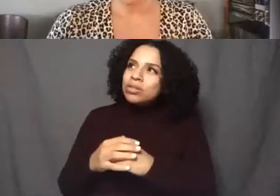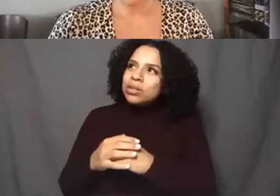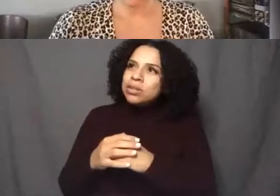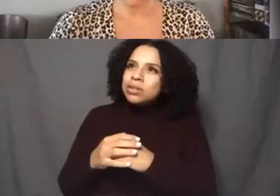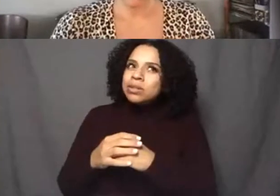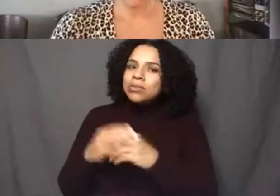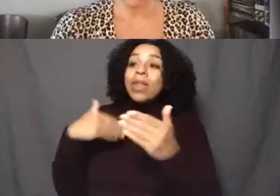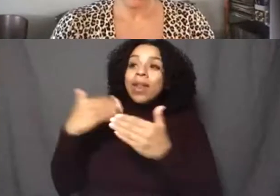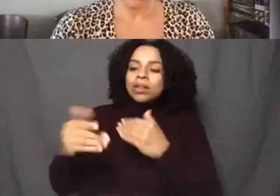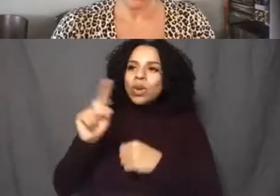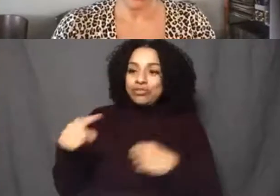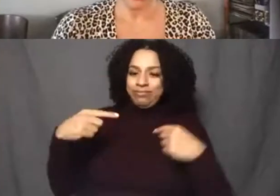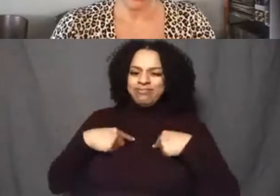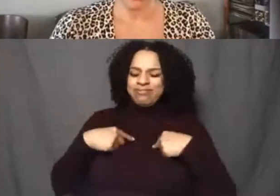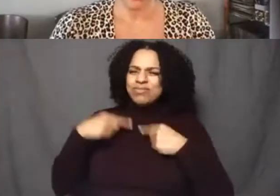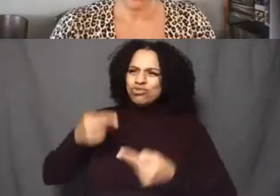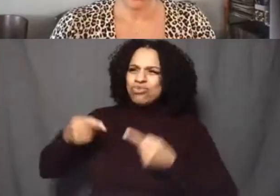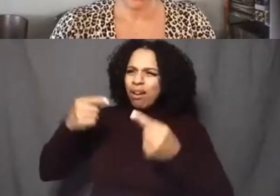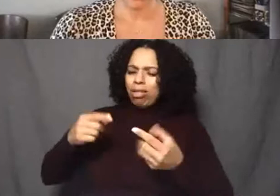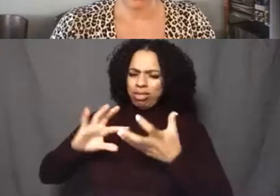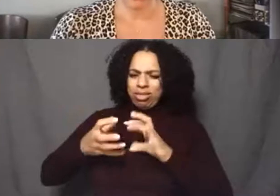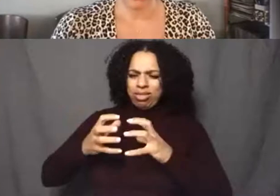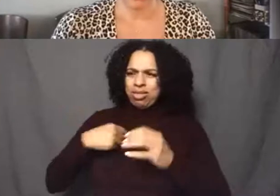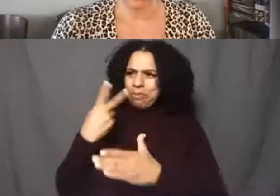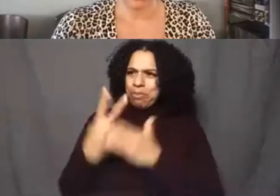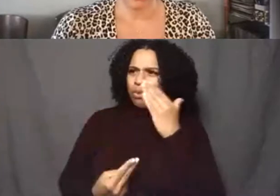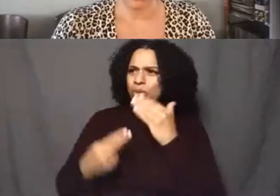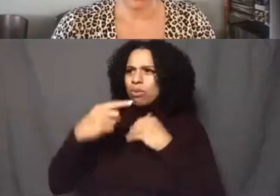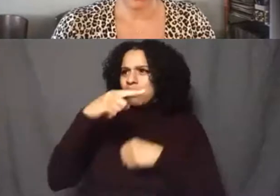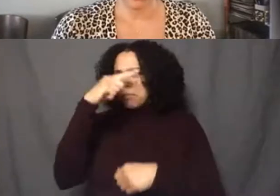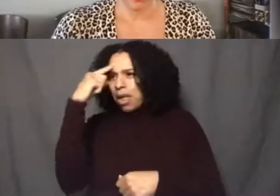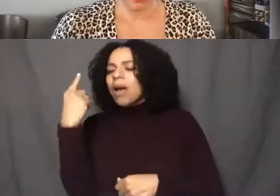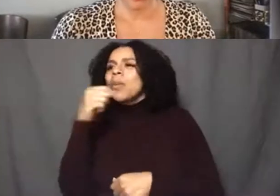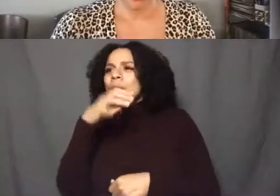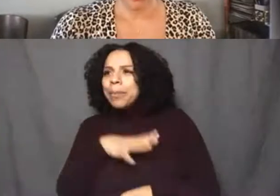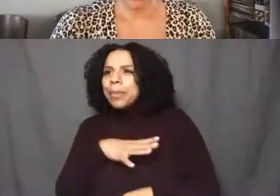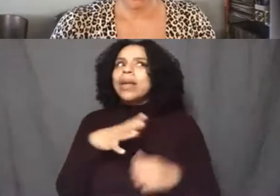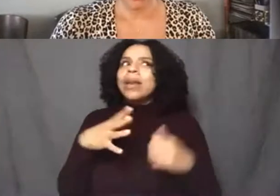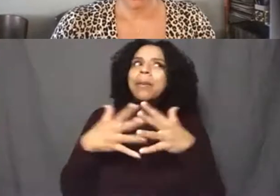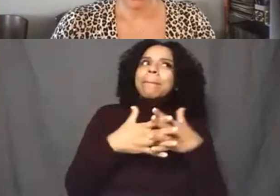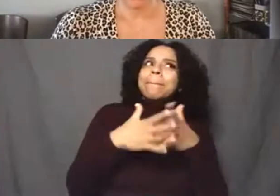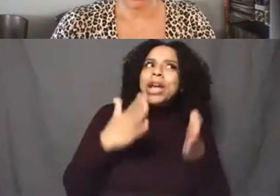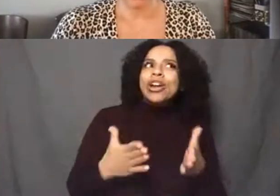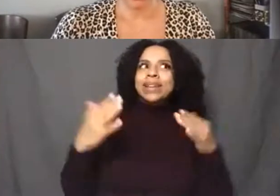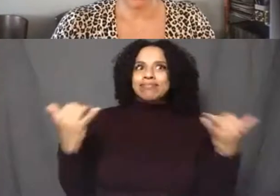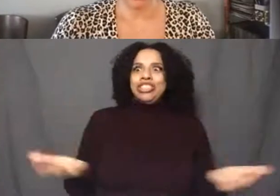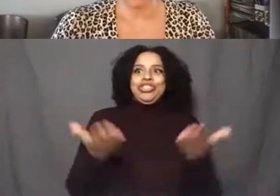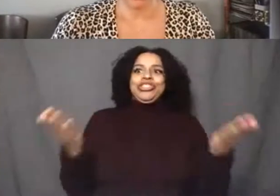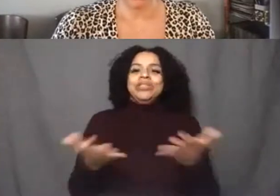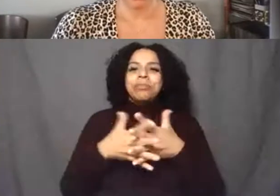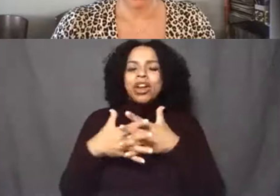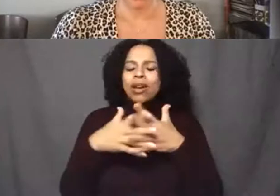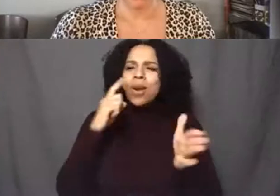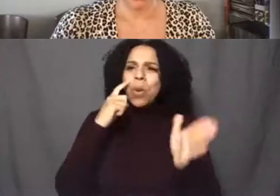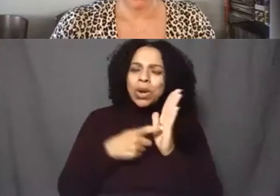the intersectionality of being a Black woman and being an American in this country and seeing what this country has done to our people and other